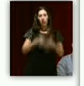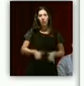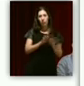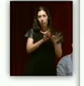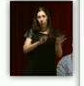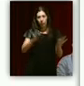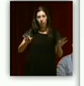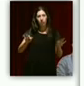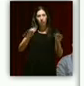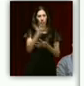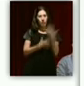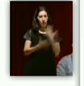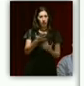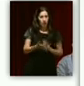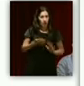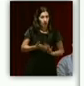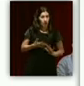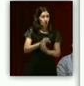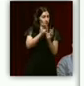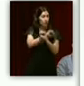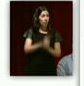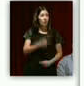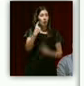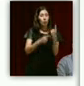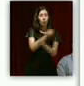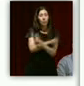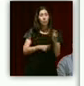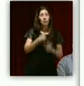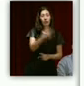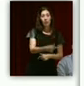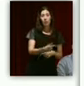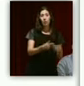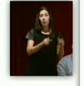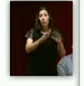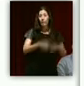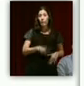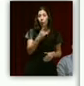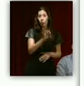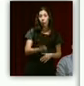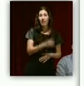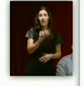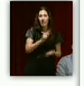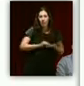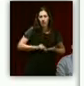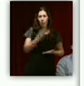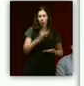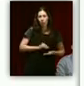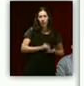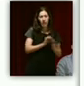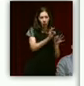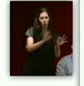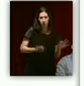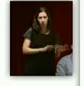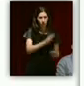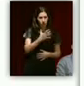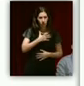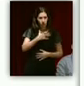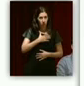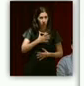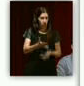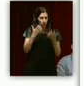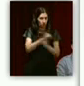record, and to make certain sequences automatically. You can't press all these buttons